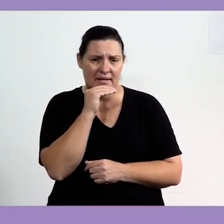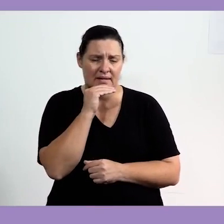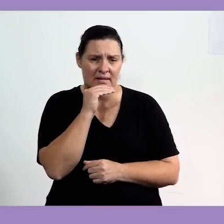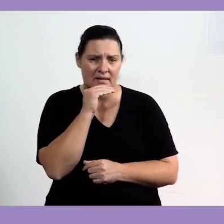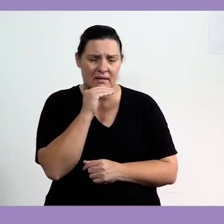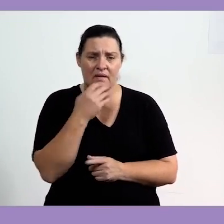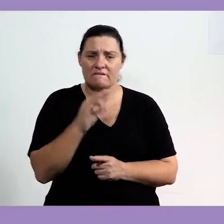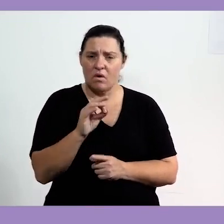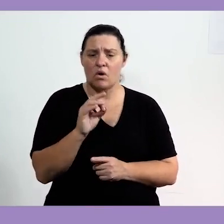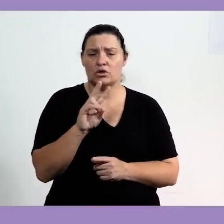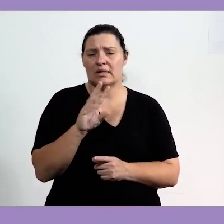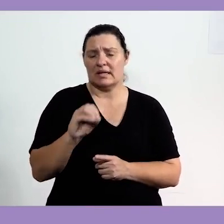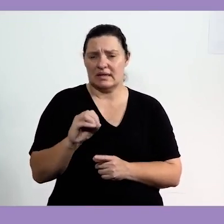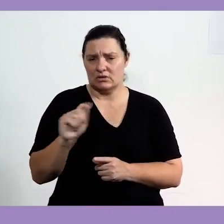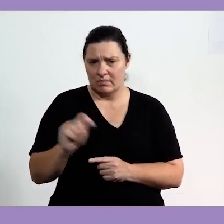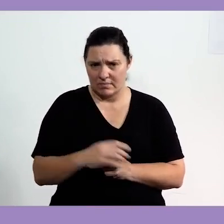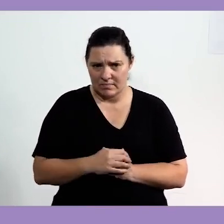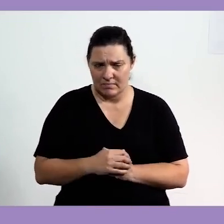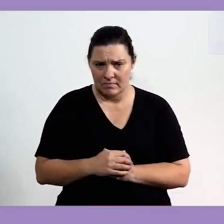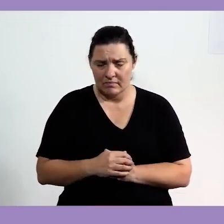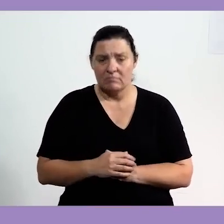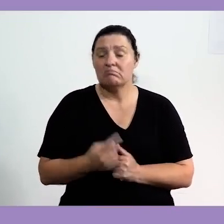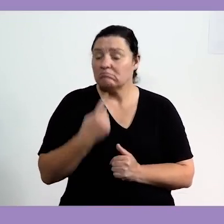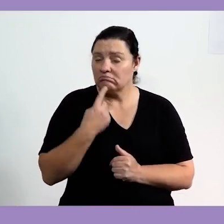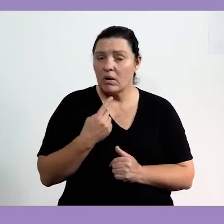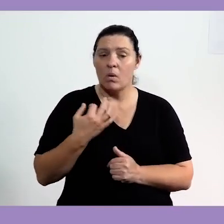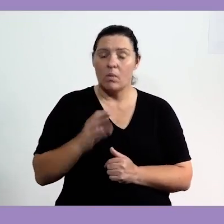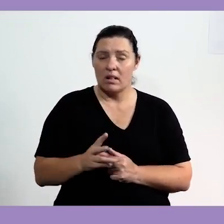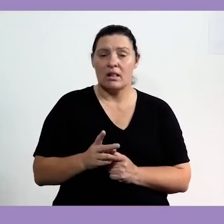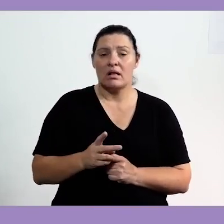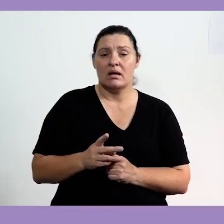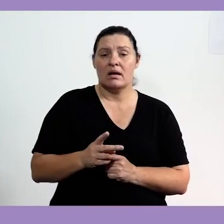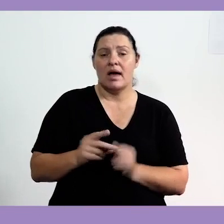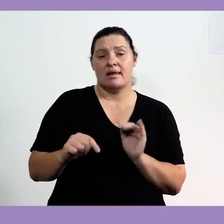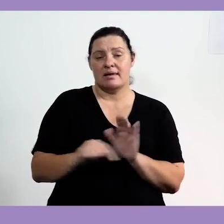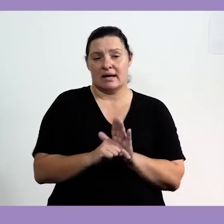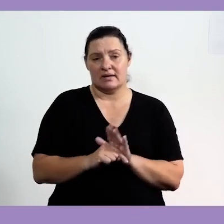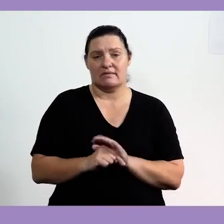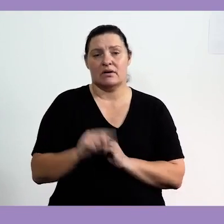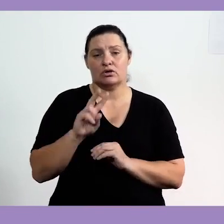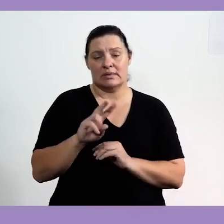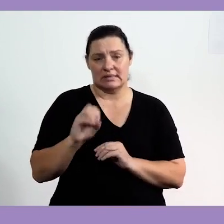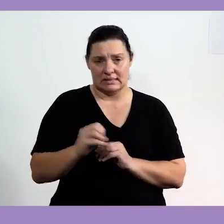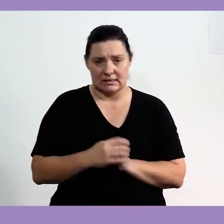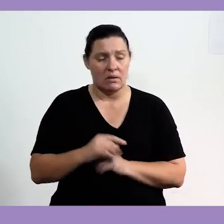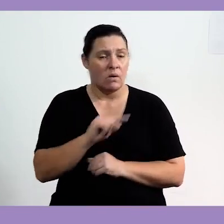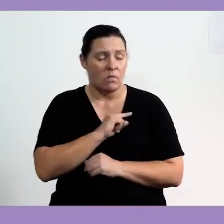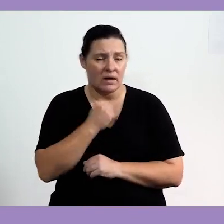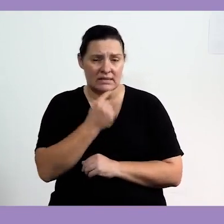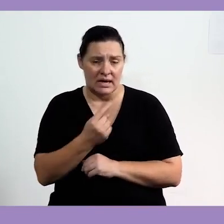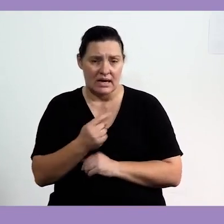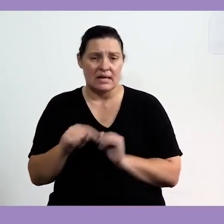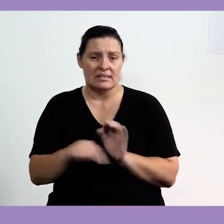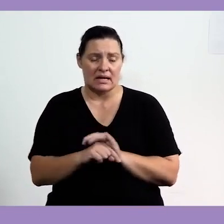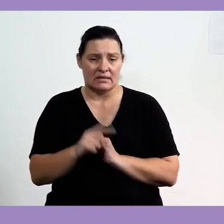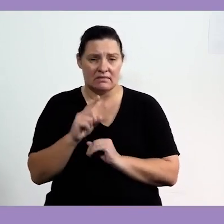that mean for the 20th term? So that is just going to be a negative 20, because we are